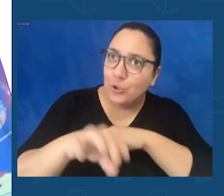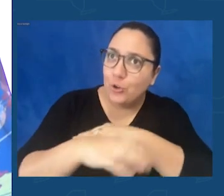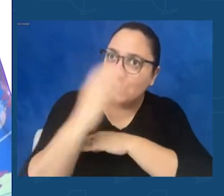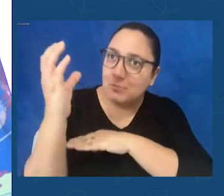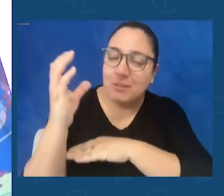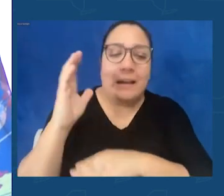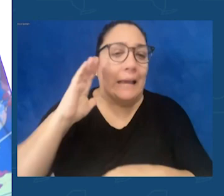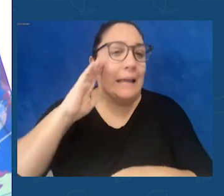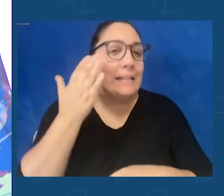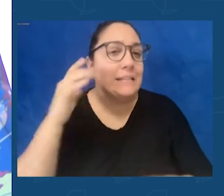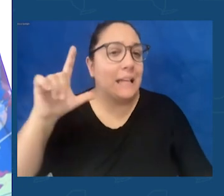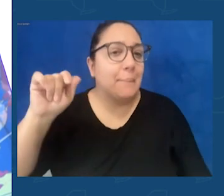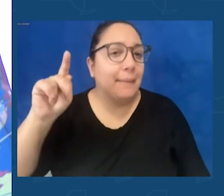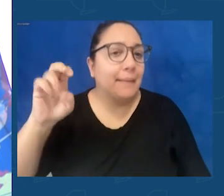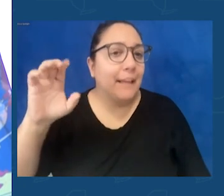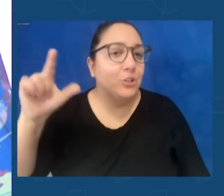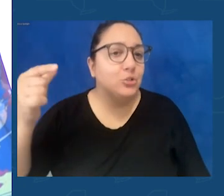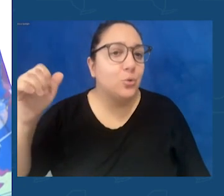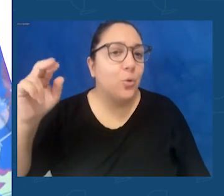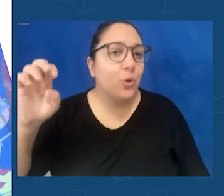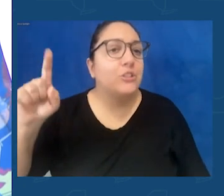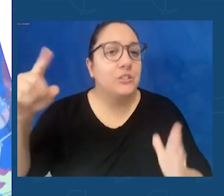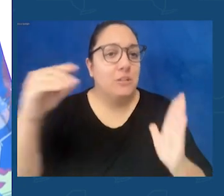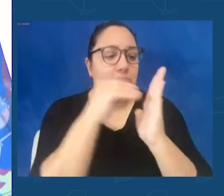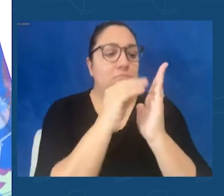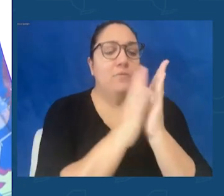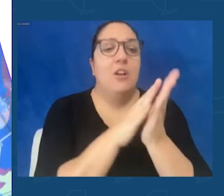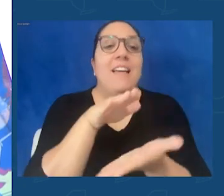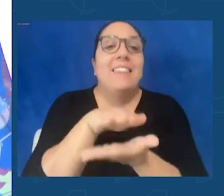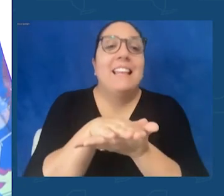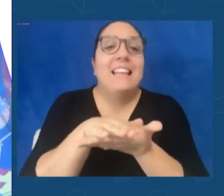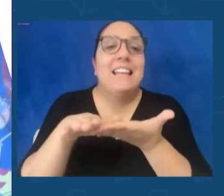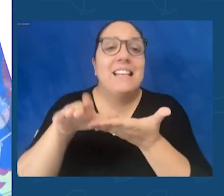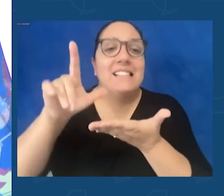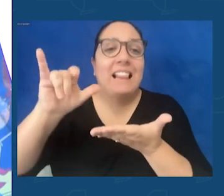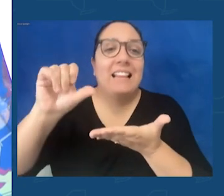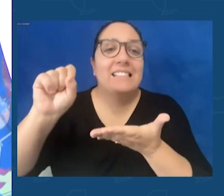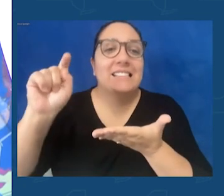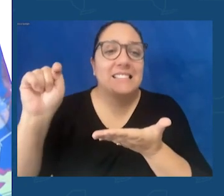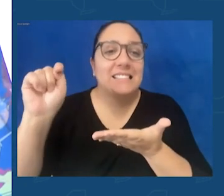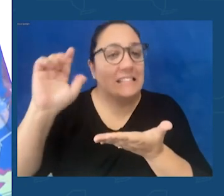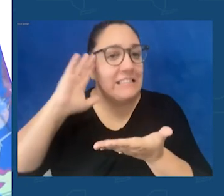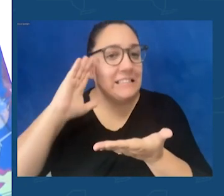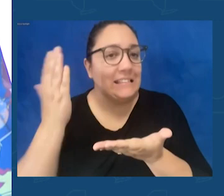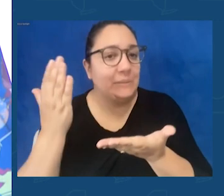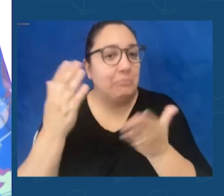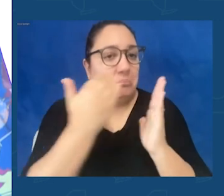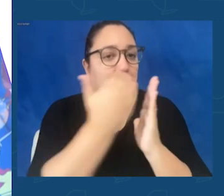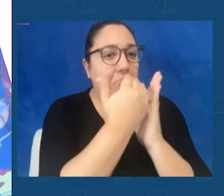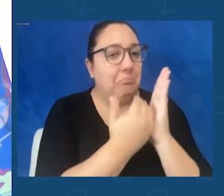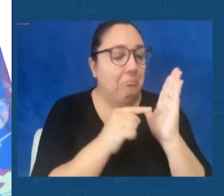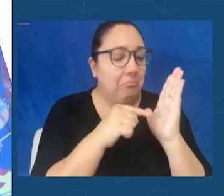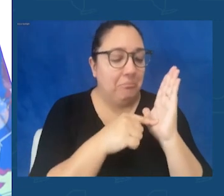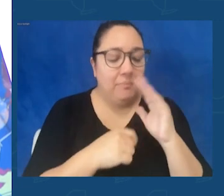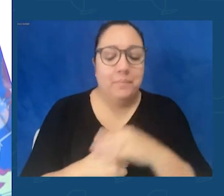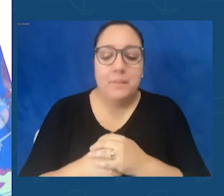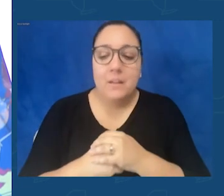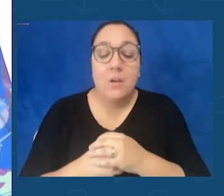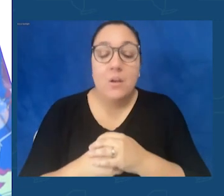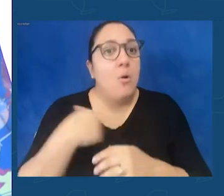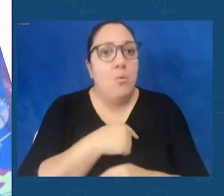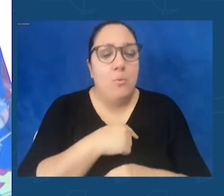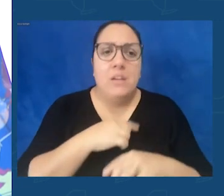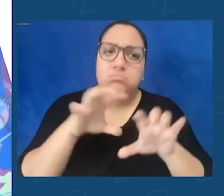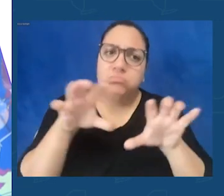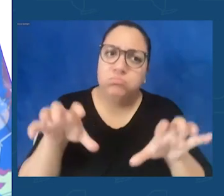year. Our 2 communities have spent the past 18 months in the trenches working on this important application, and the hard